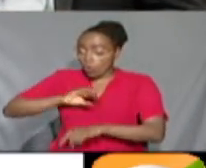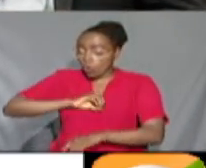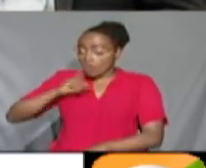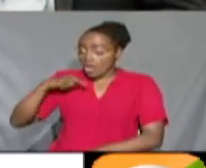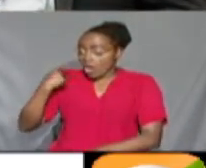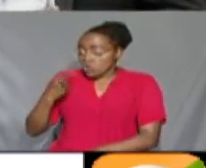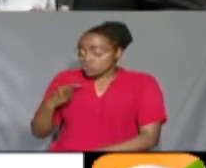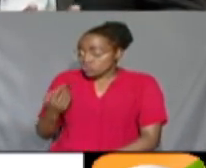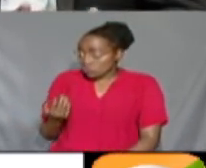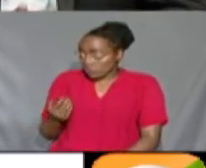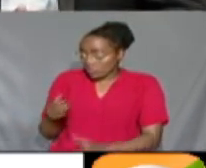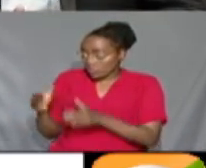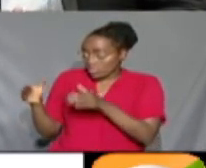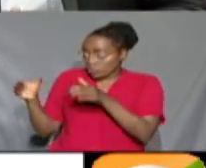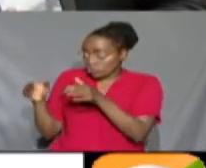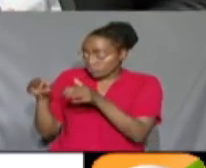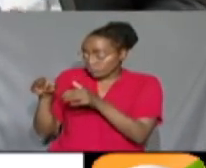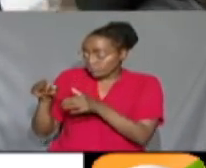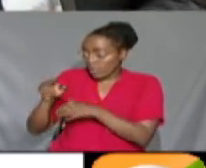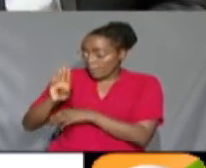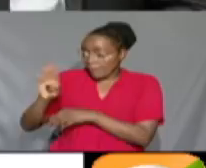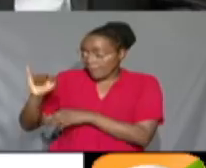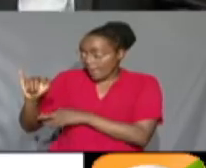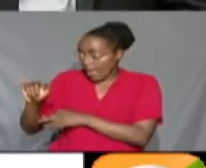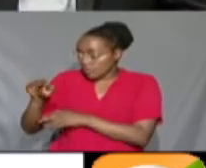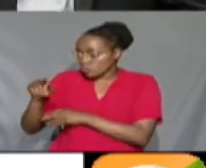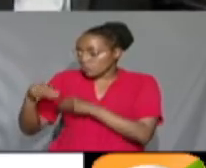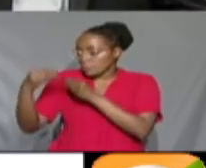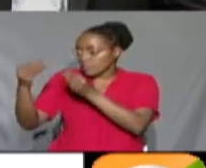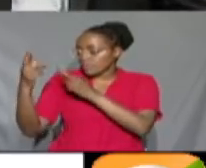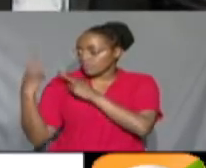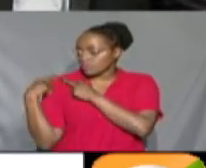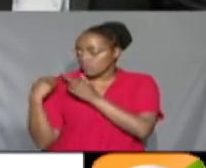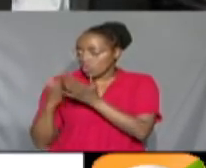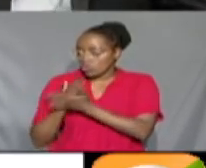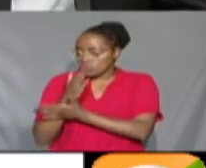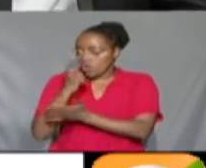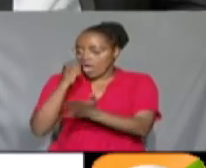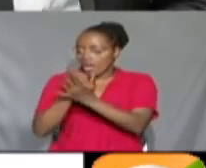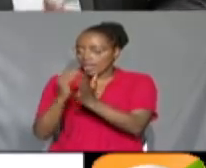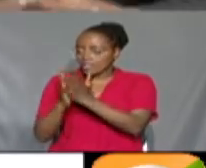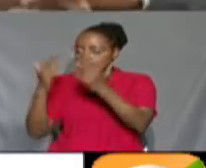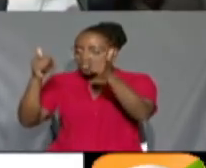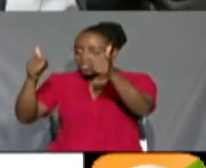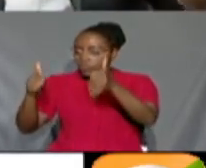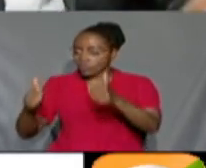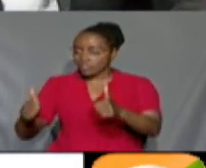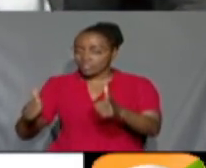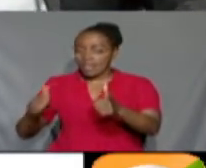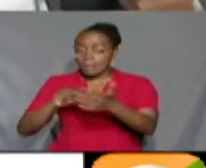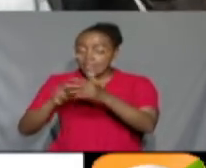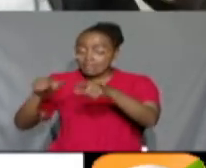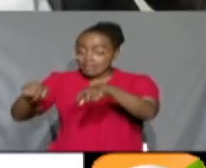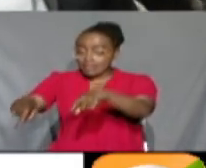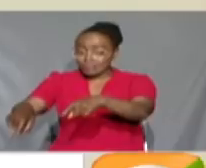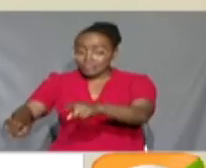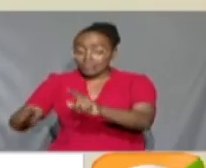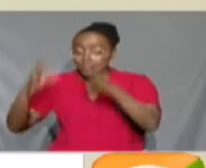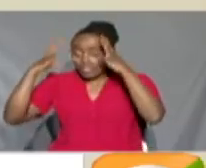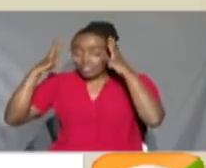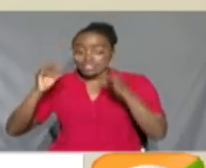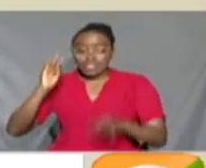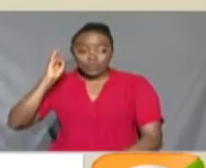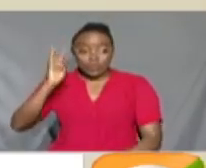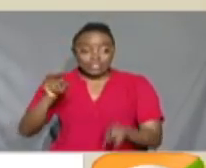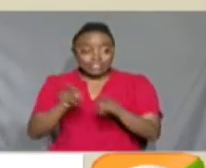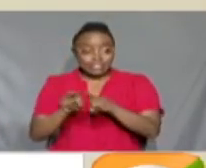force, as they have been given the mandate in law, but through a gazette notice. So it is up to them to they will decide as